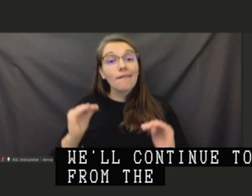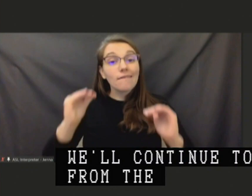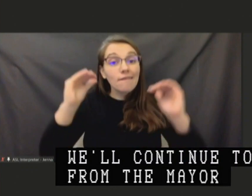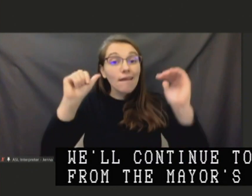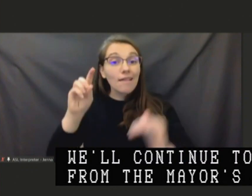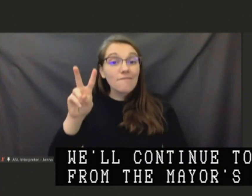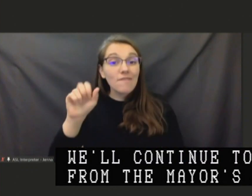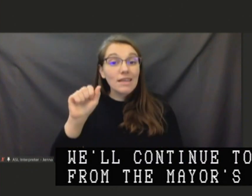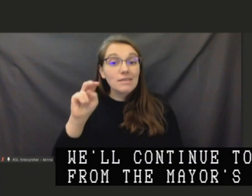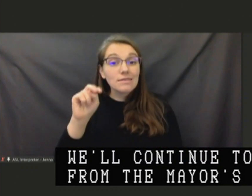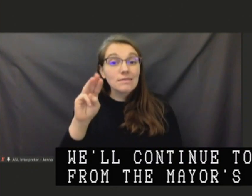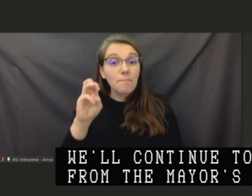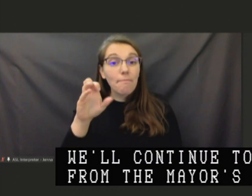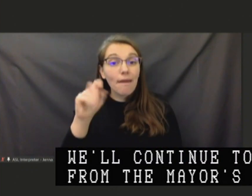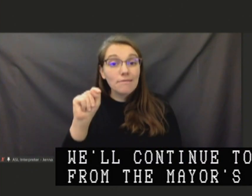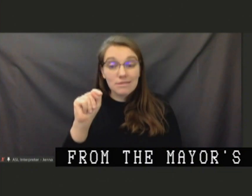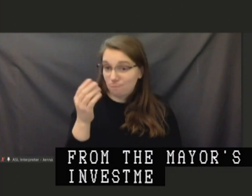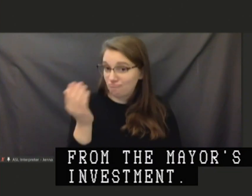it away.